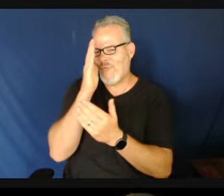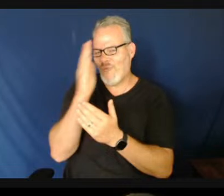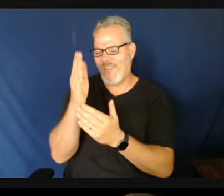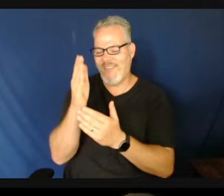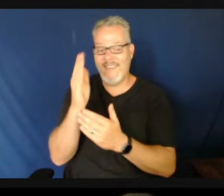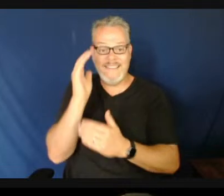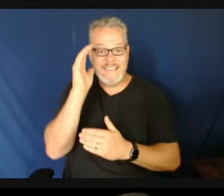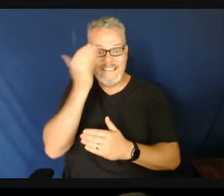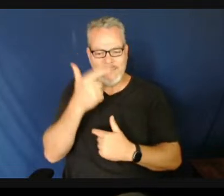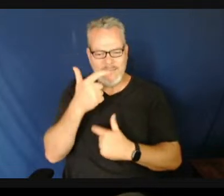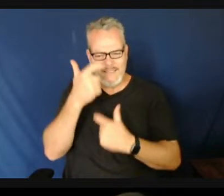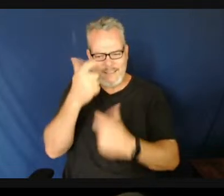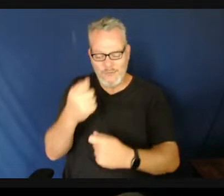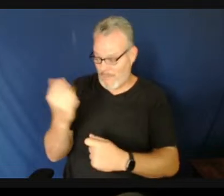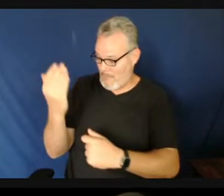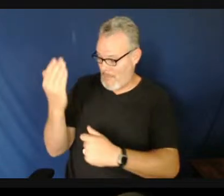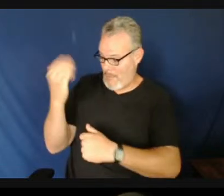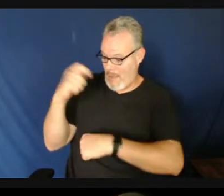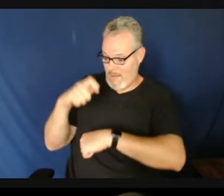have a high fountaining phase